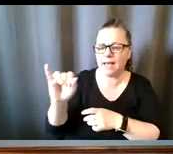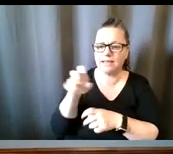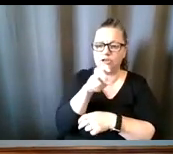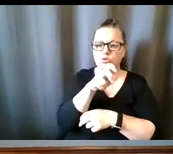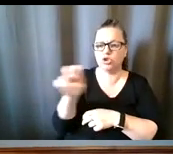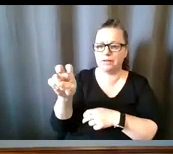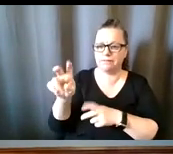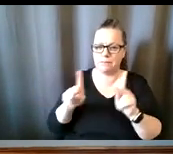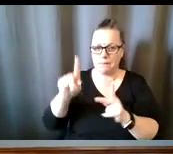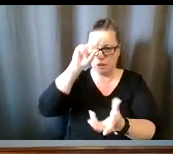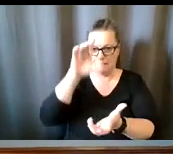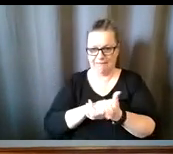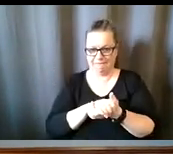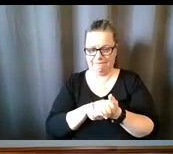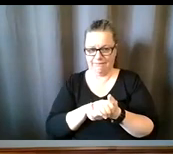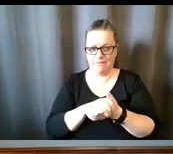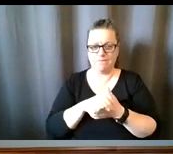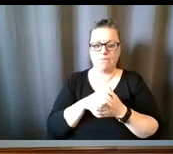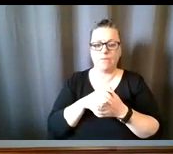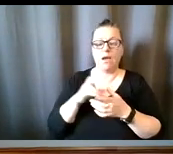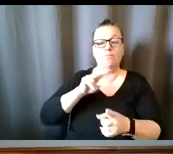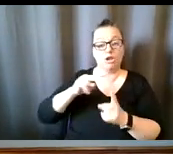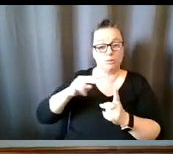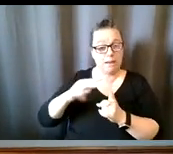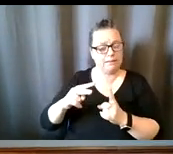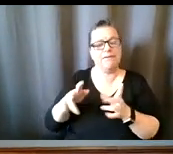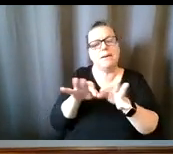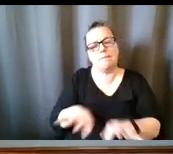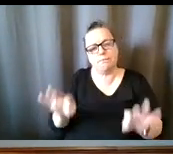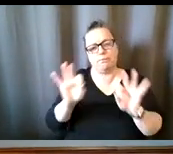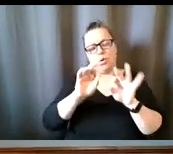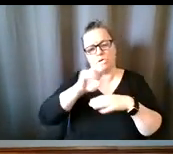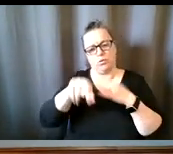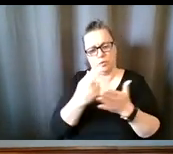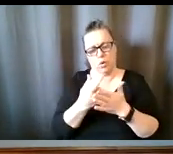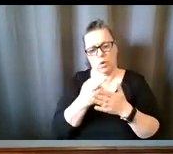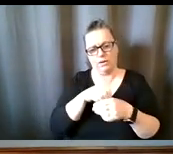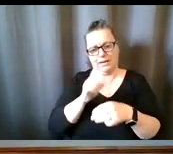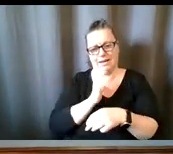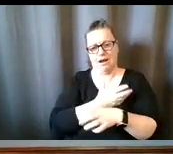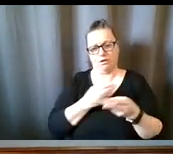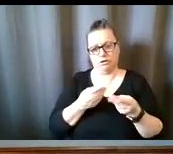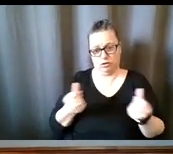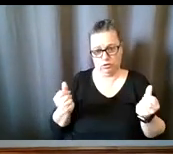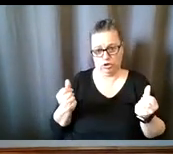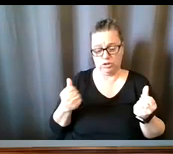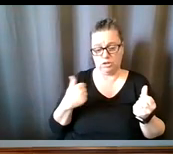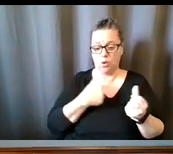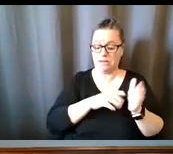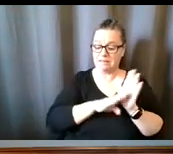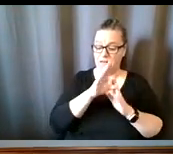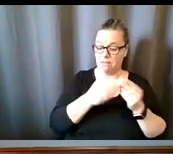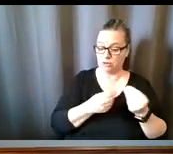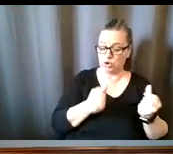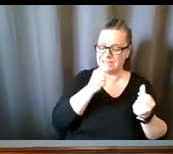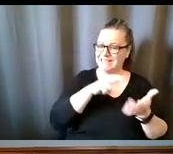paradigms. And perspectives really does play an important role in our solutions. So just because we develop a solution does not mean it's the